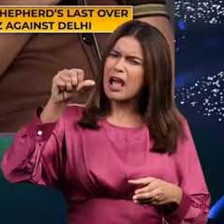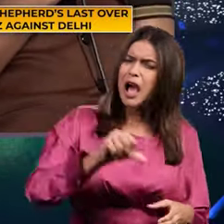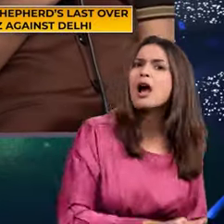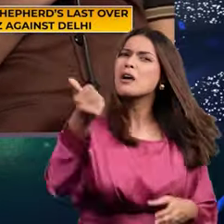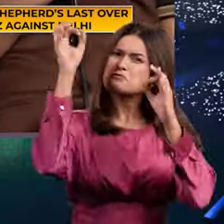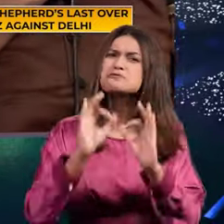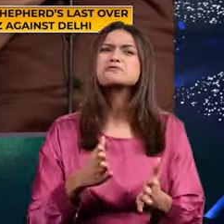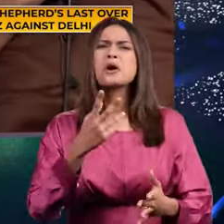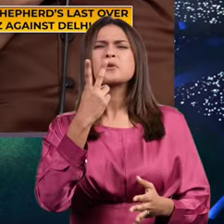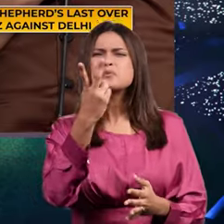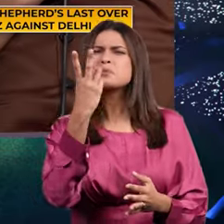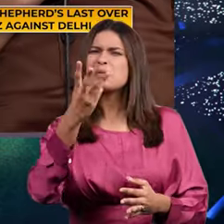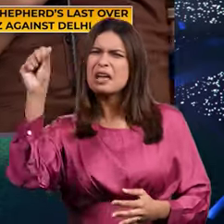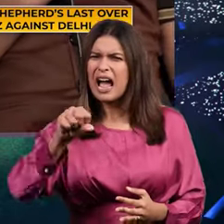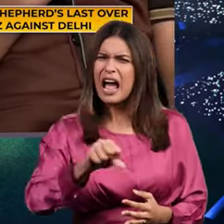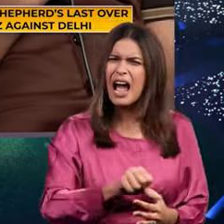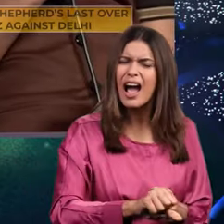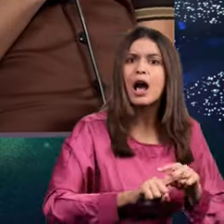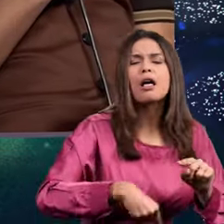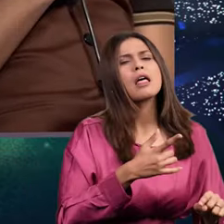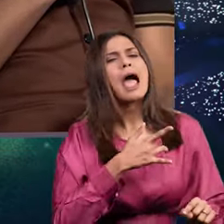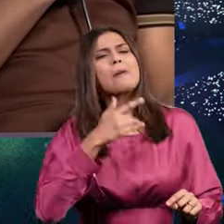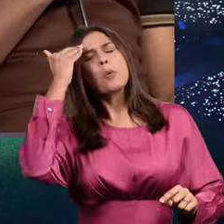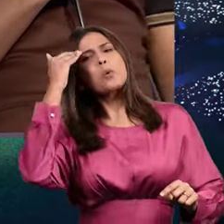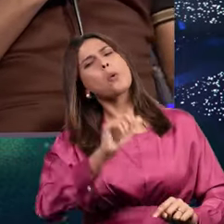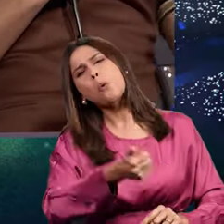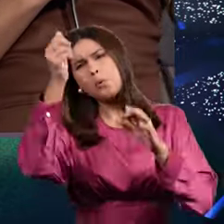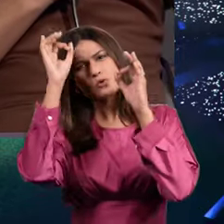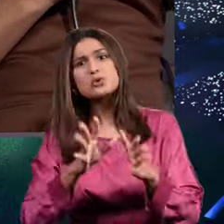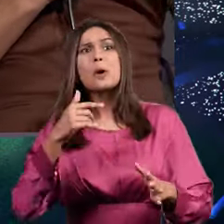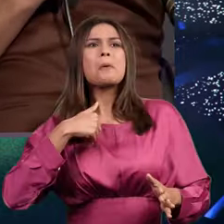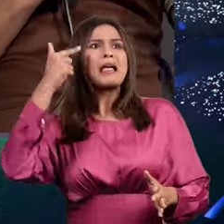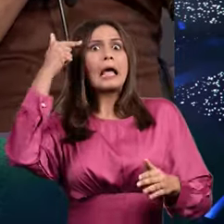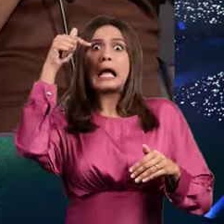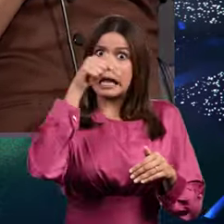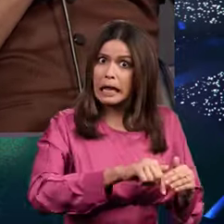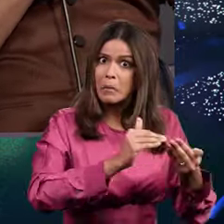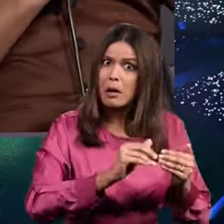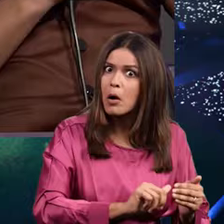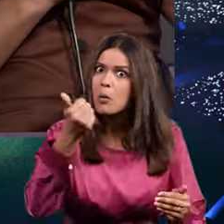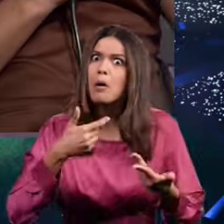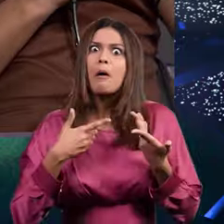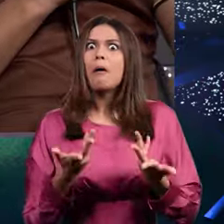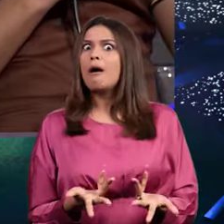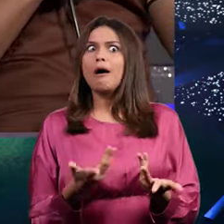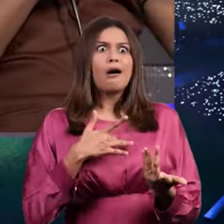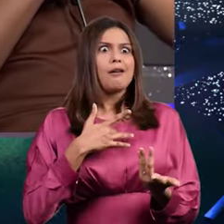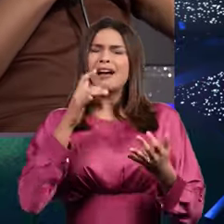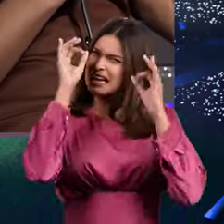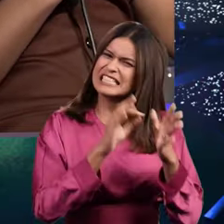this. After 2 or 3 matches, everyone knows that it going to But in this match,